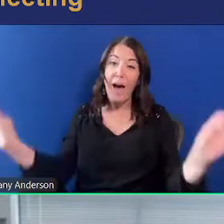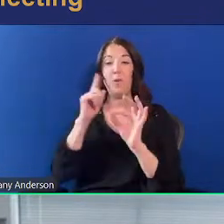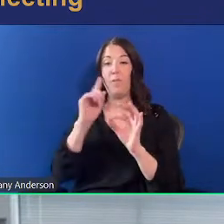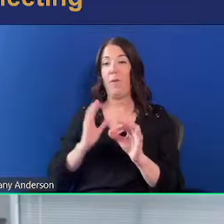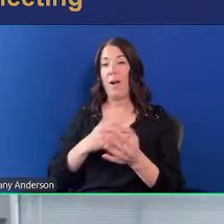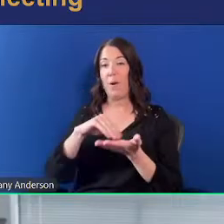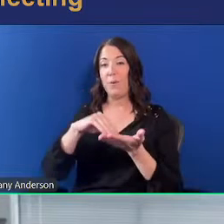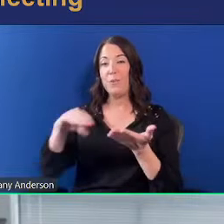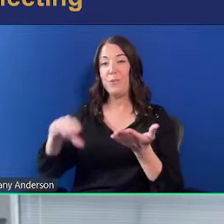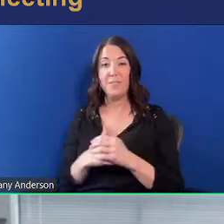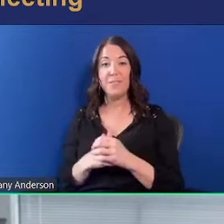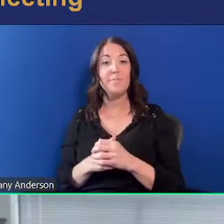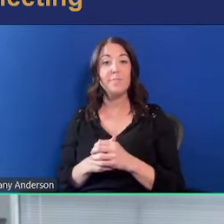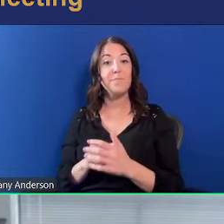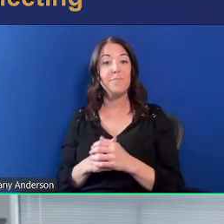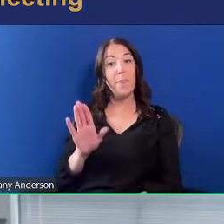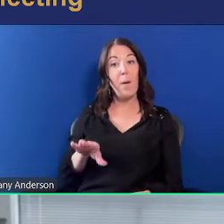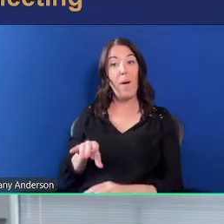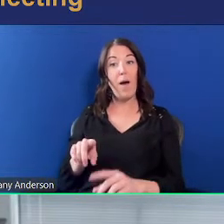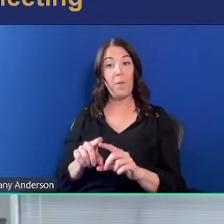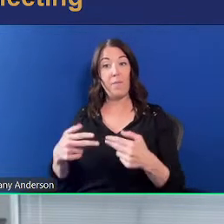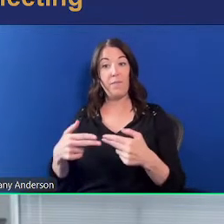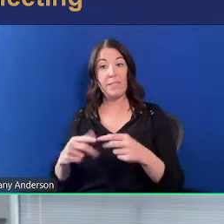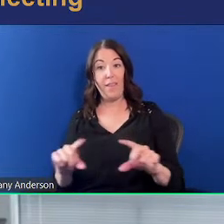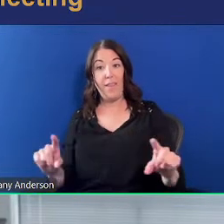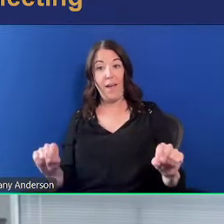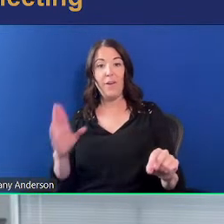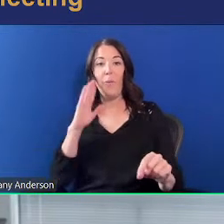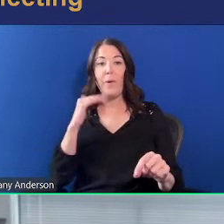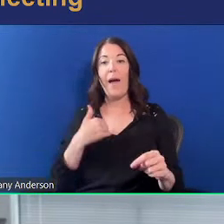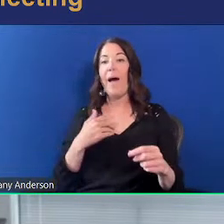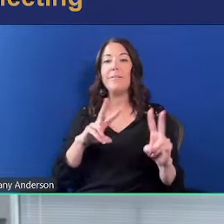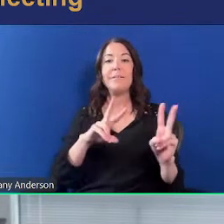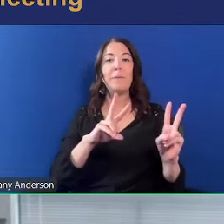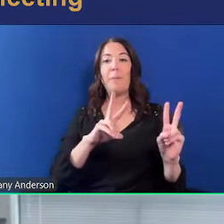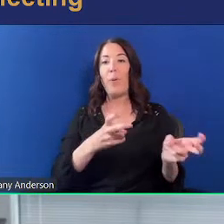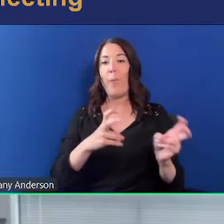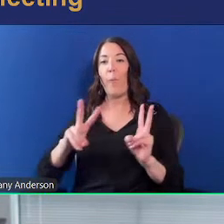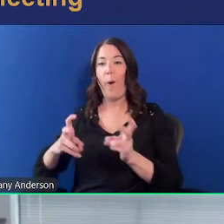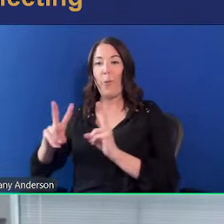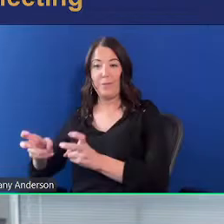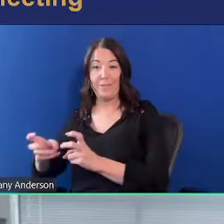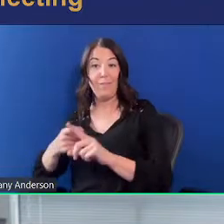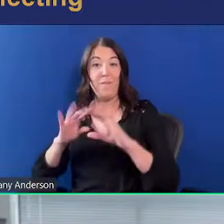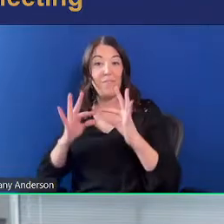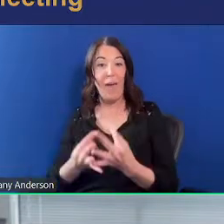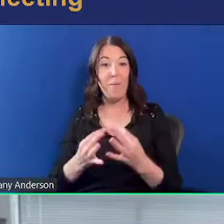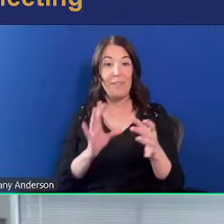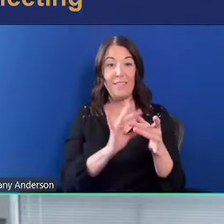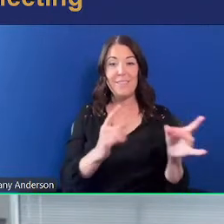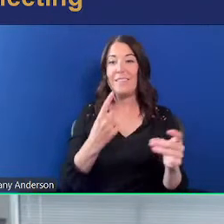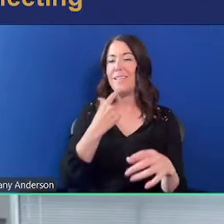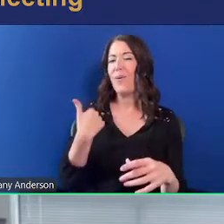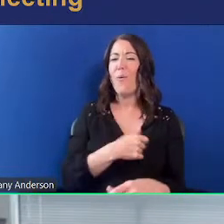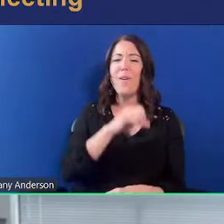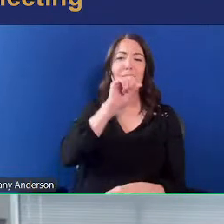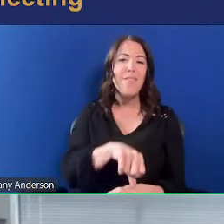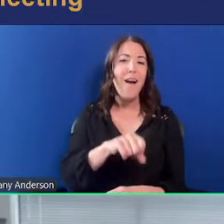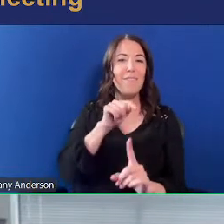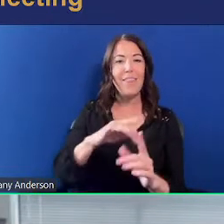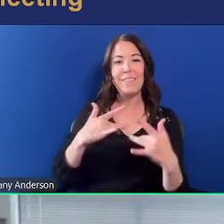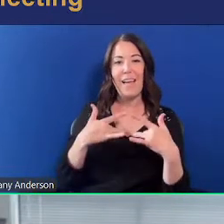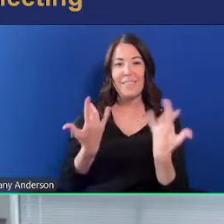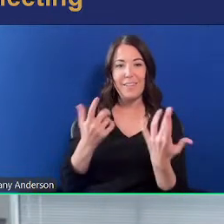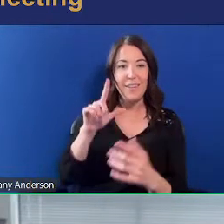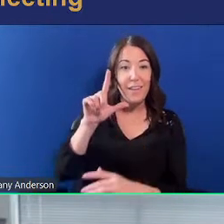And at the bottom of the slide, we have some quotes from families. The first one says, "We've loved this activity. Lydia,"